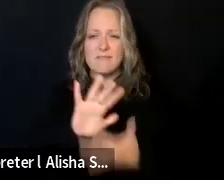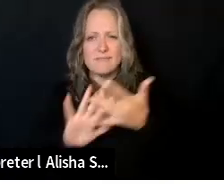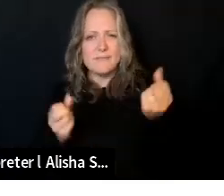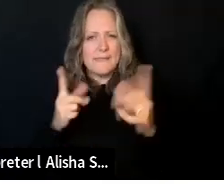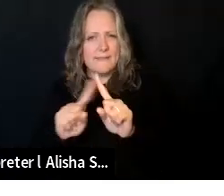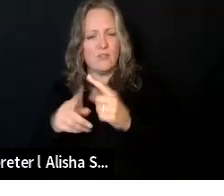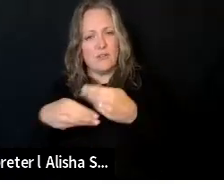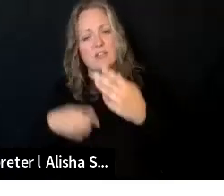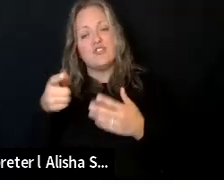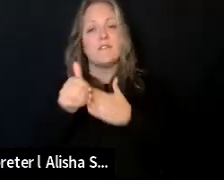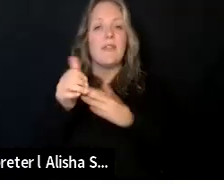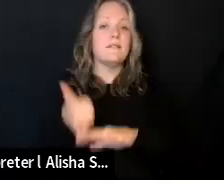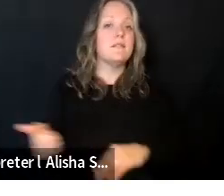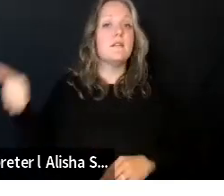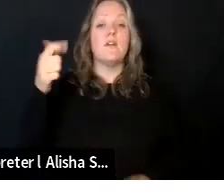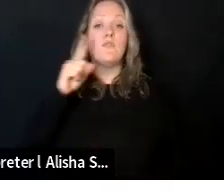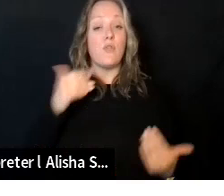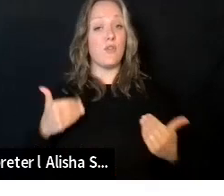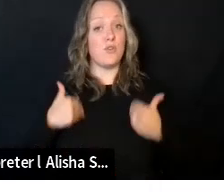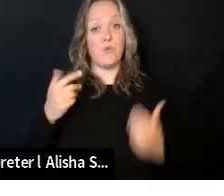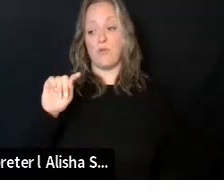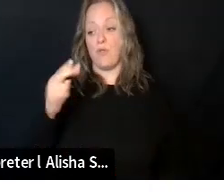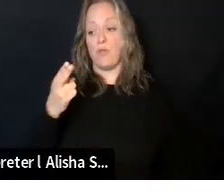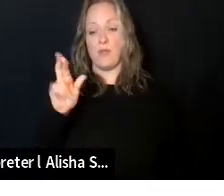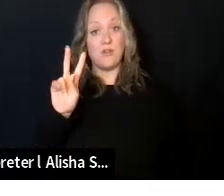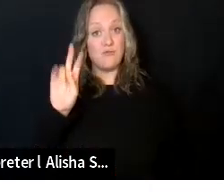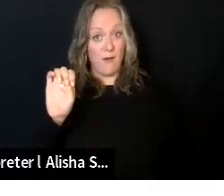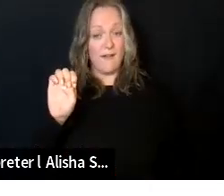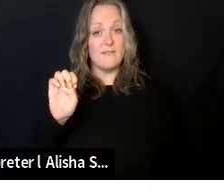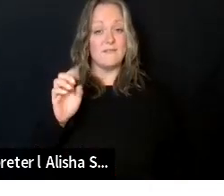Thrive Initiative. She is a Kentucky credentialed trainer.